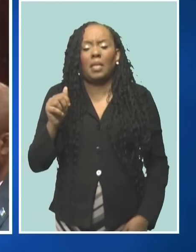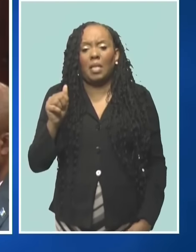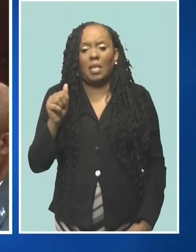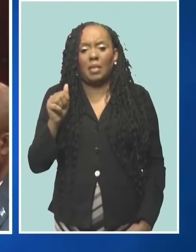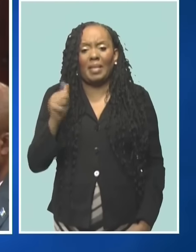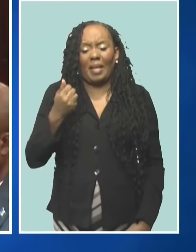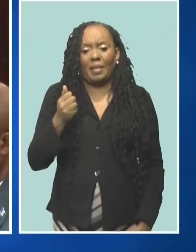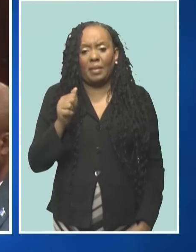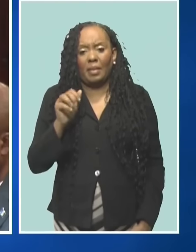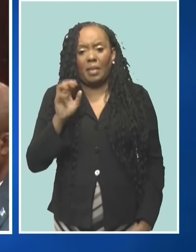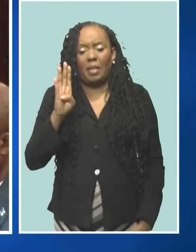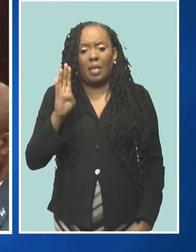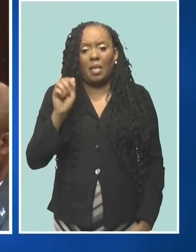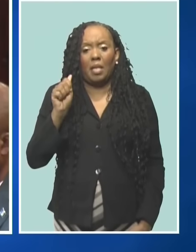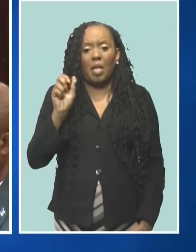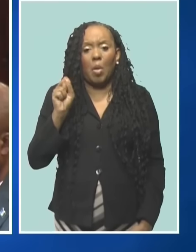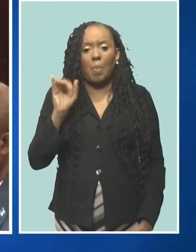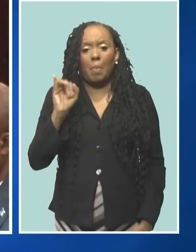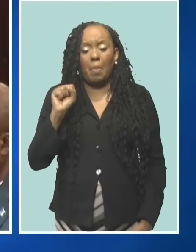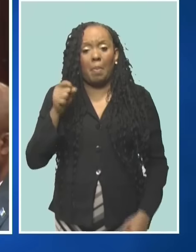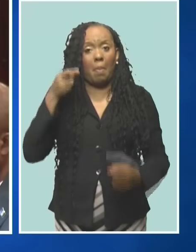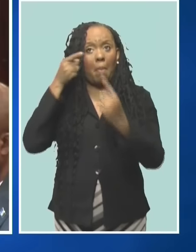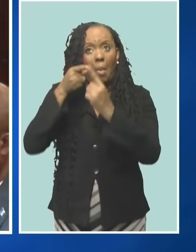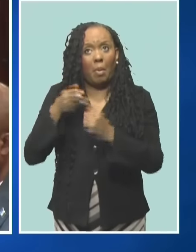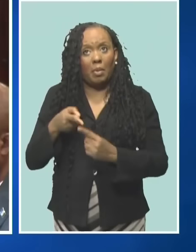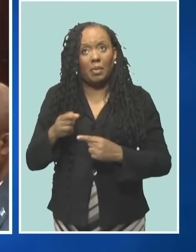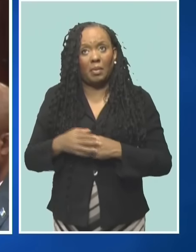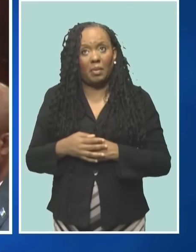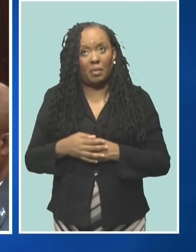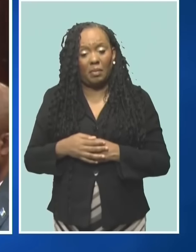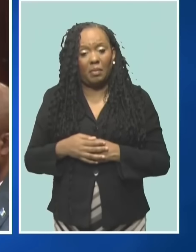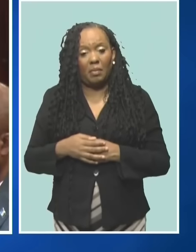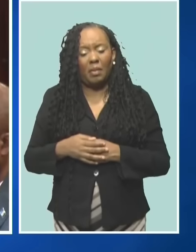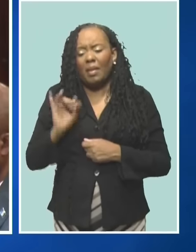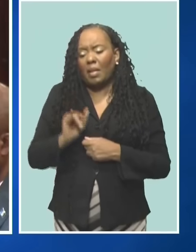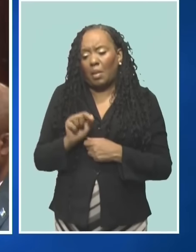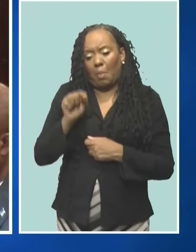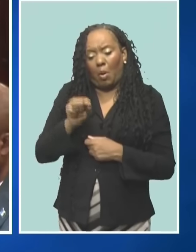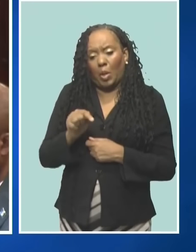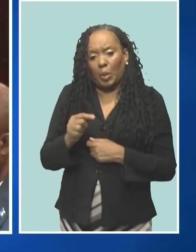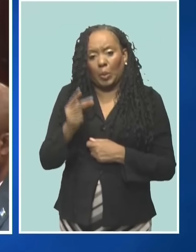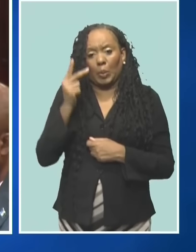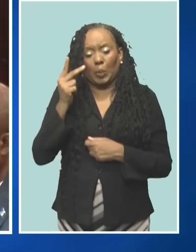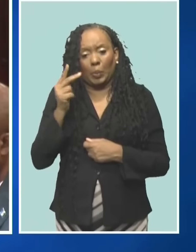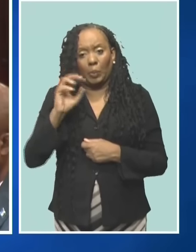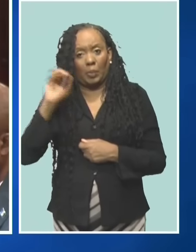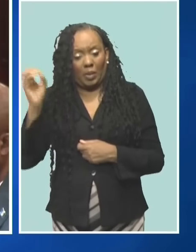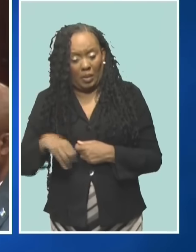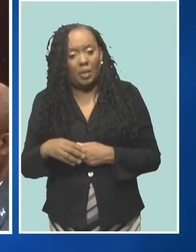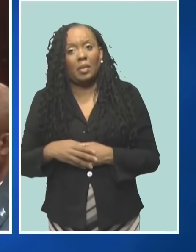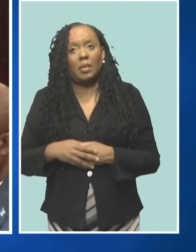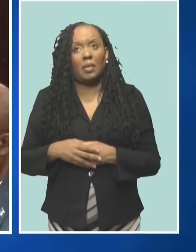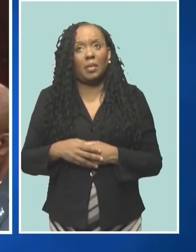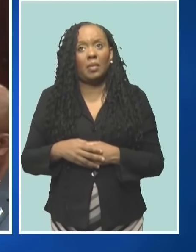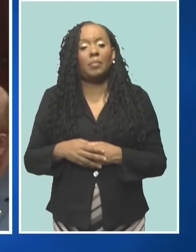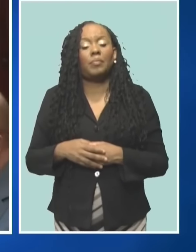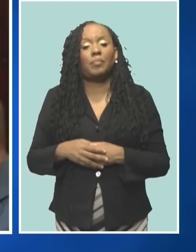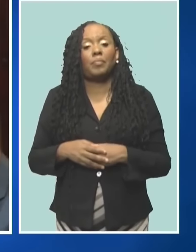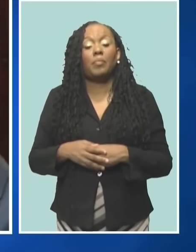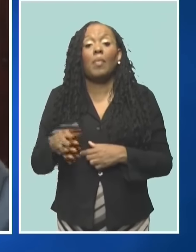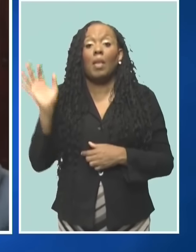0.1%. In other words, it's a lot, 0.2%. Those are the two amounts, depending on when it